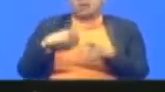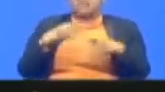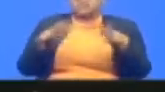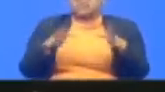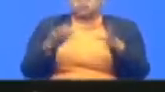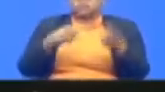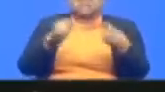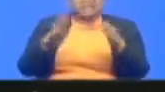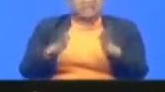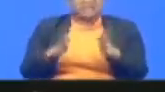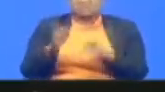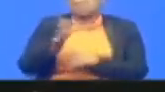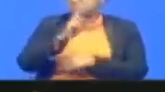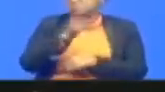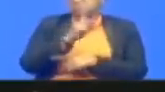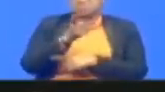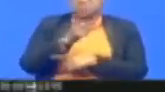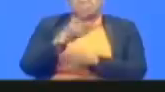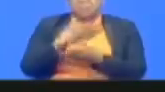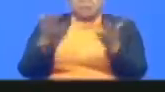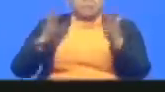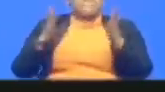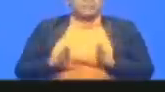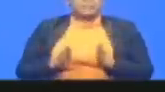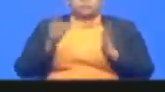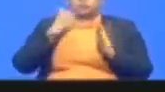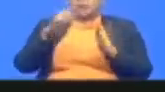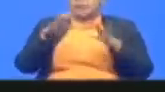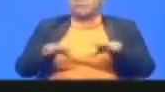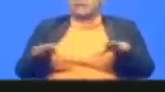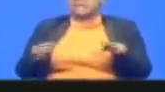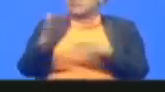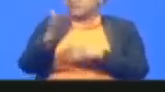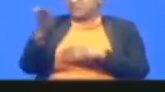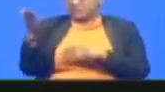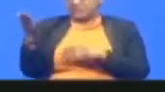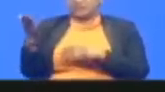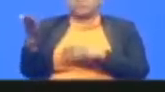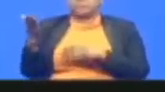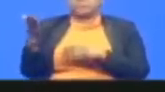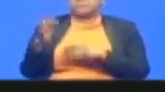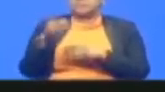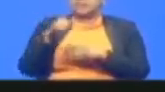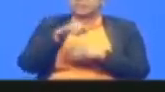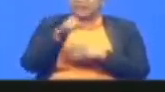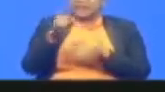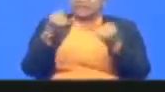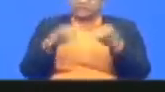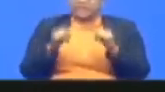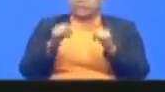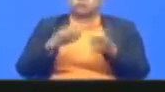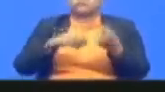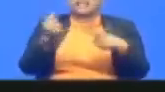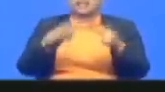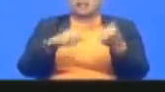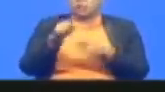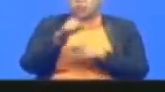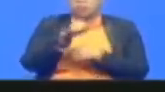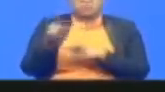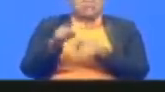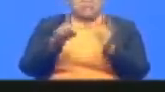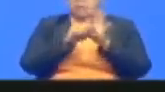called traders. And any people who are in markets and so on, who are trying to trade, those are